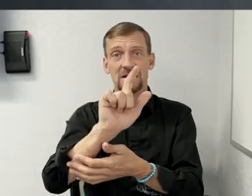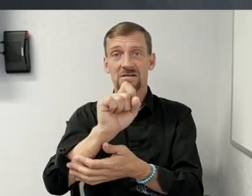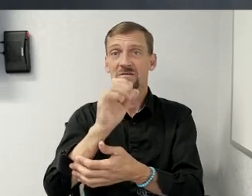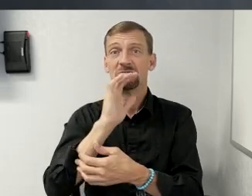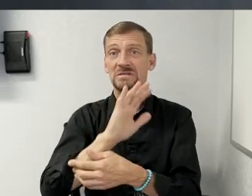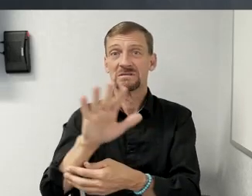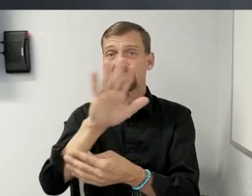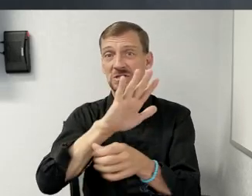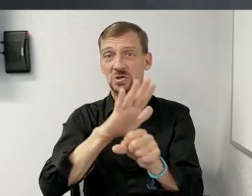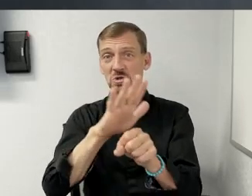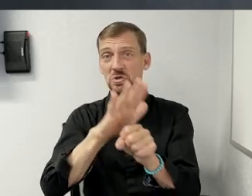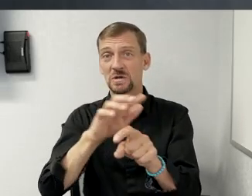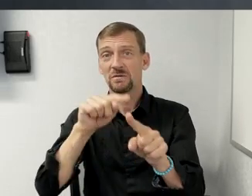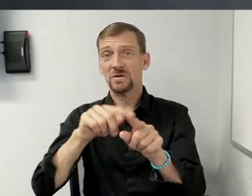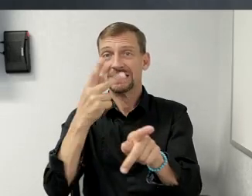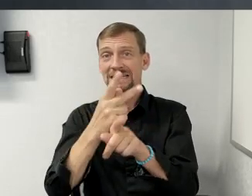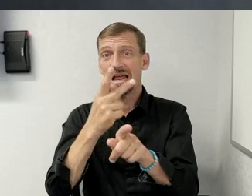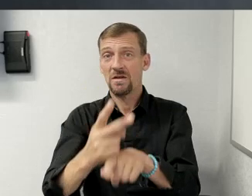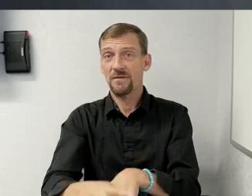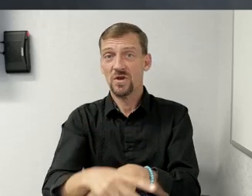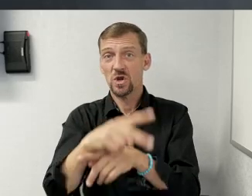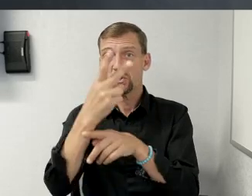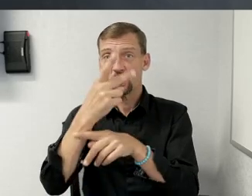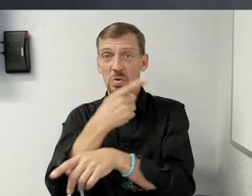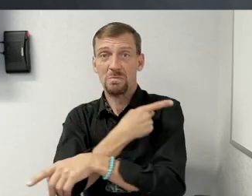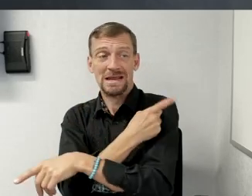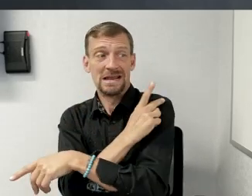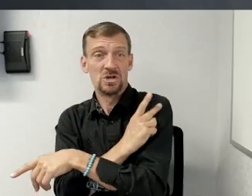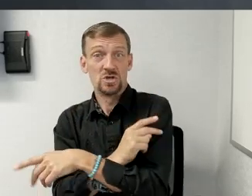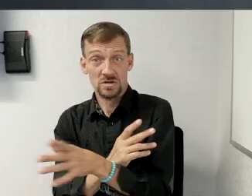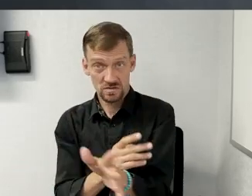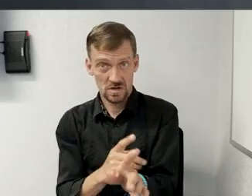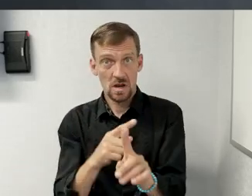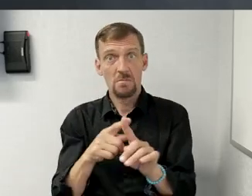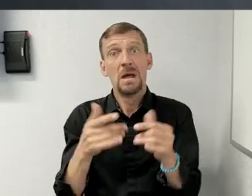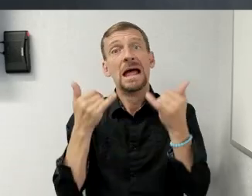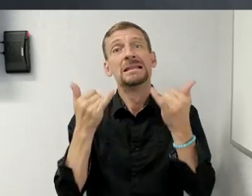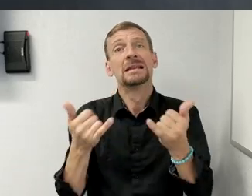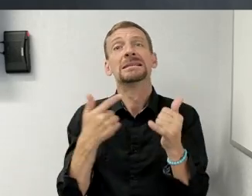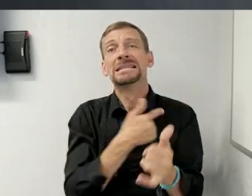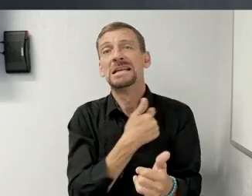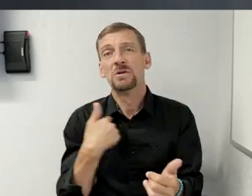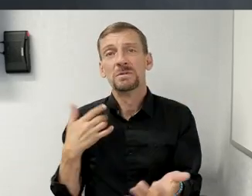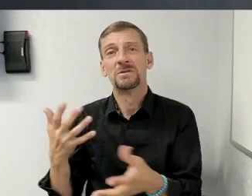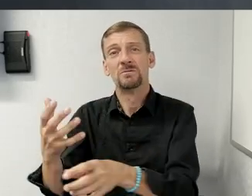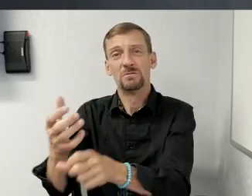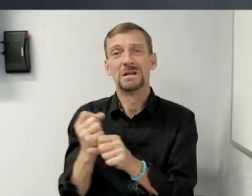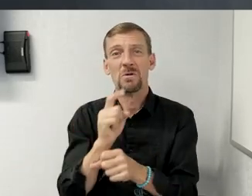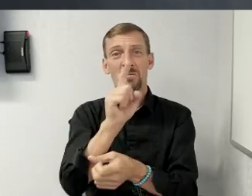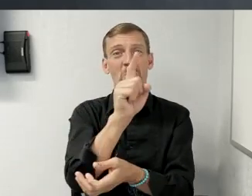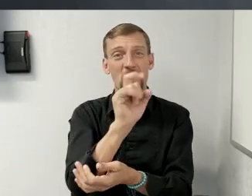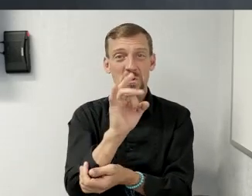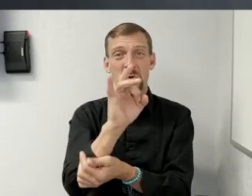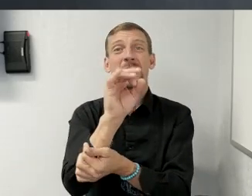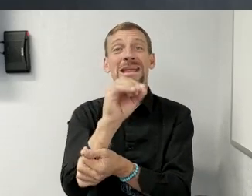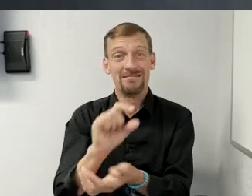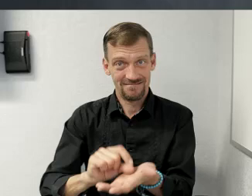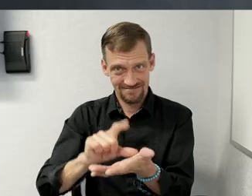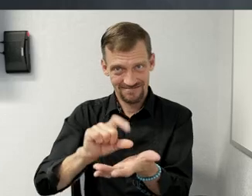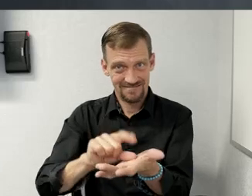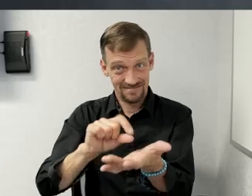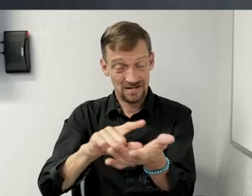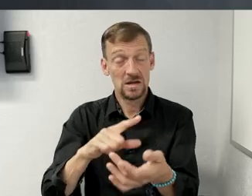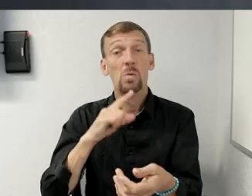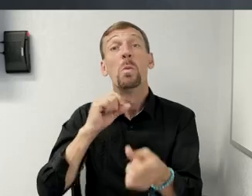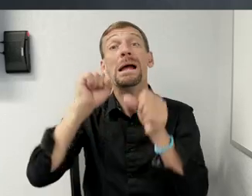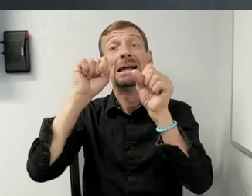about enough to treat 2 patients. But today we received 180 vials, which is enough